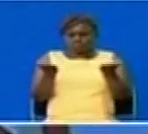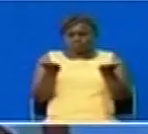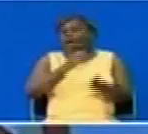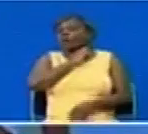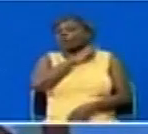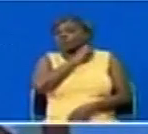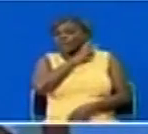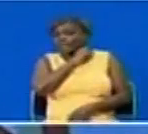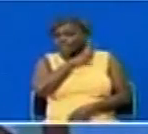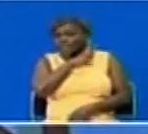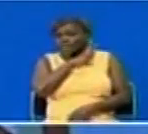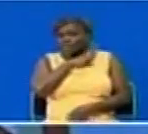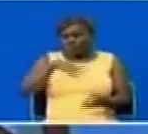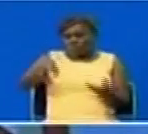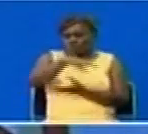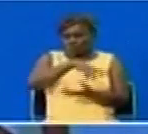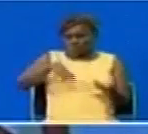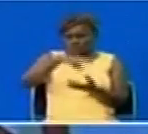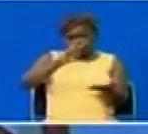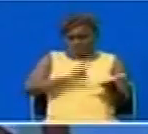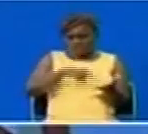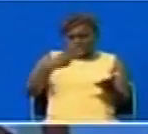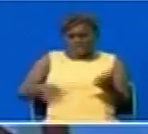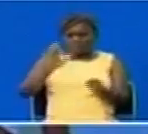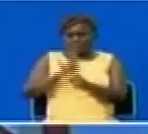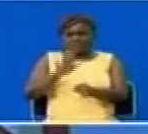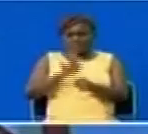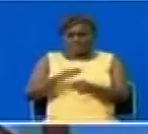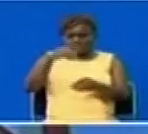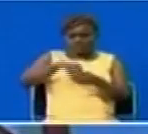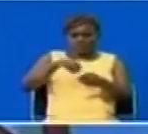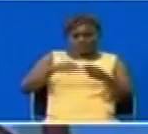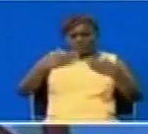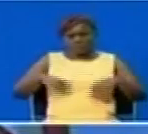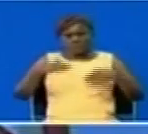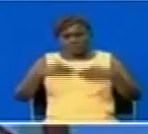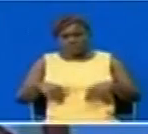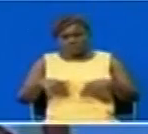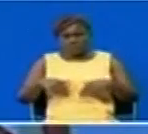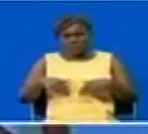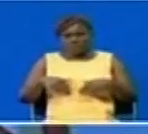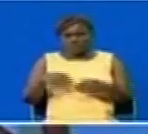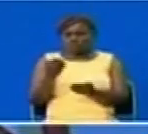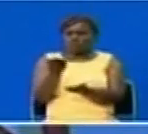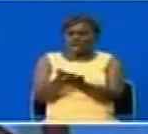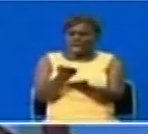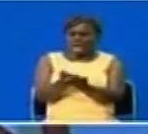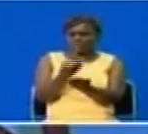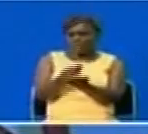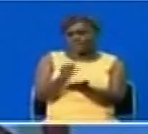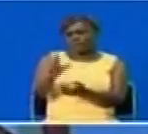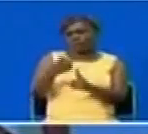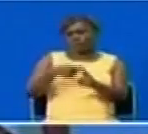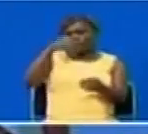raising the alarm over the mystery surrounding the failure by thousands of depositors in banks and a receivership to claim their cash from the